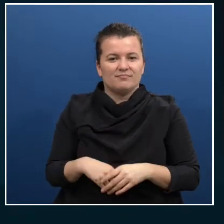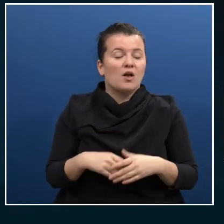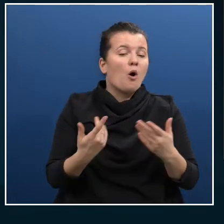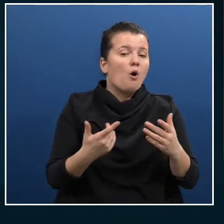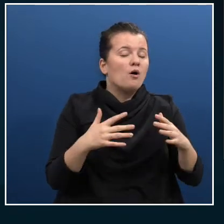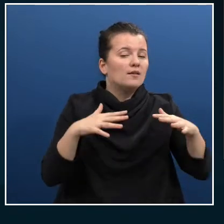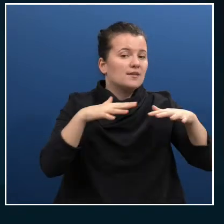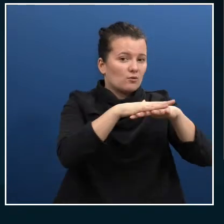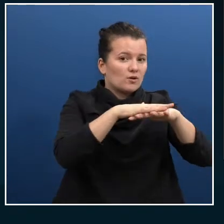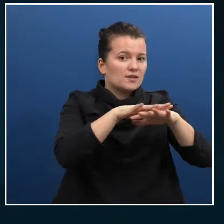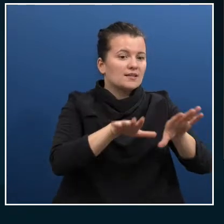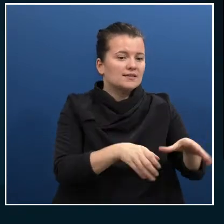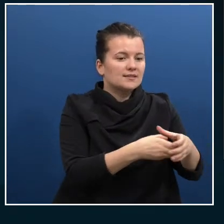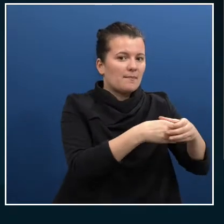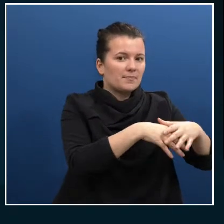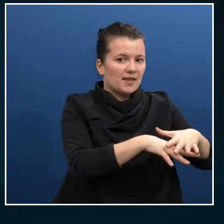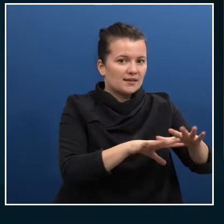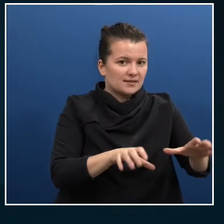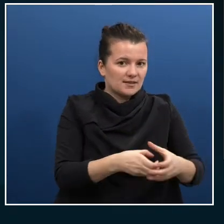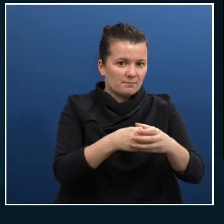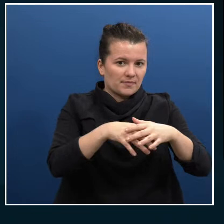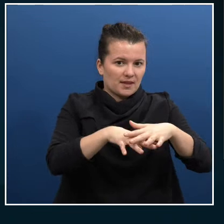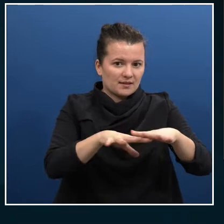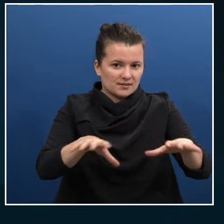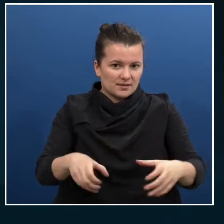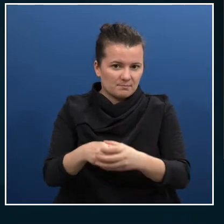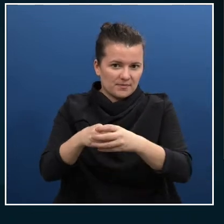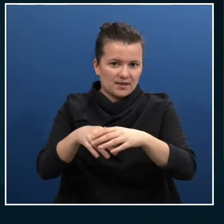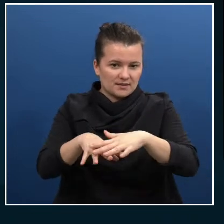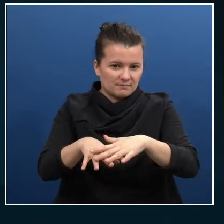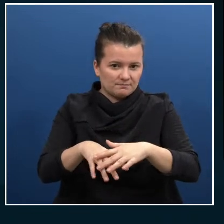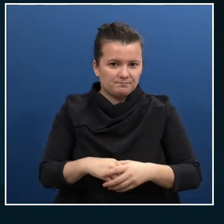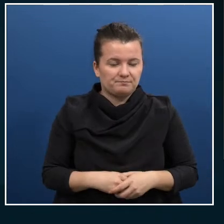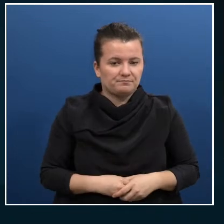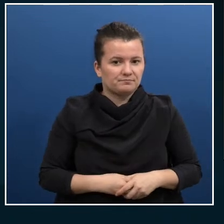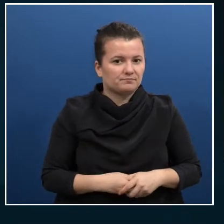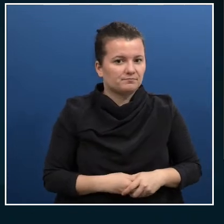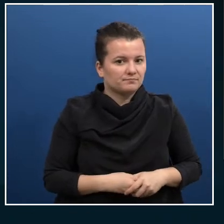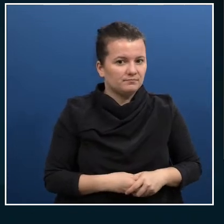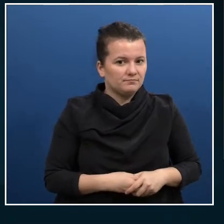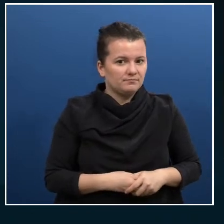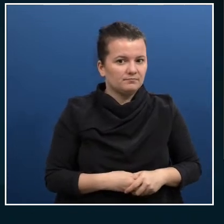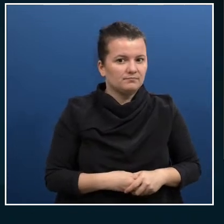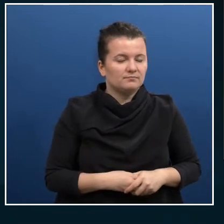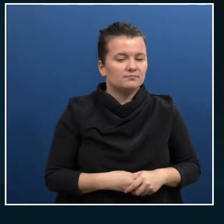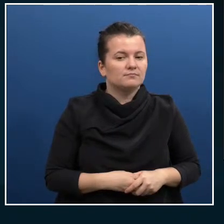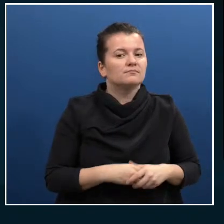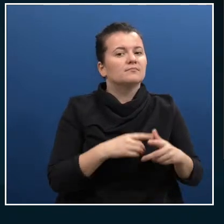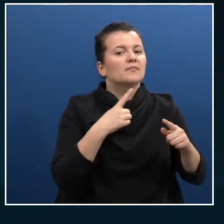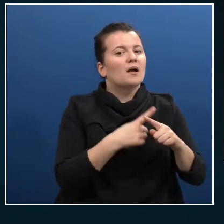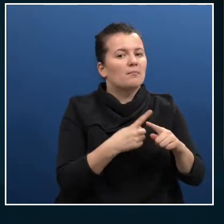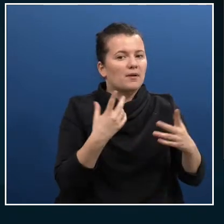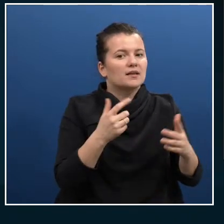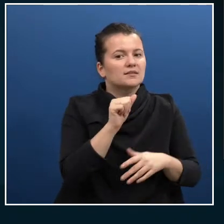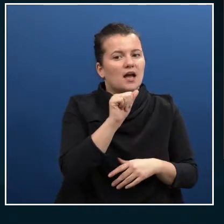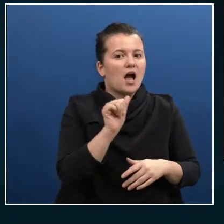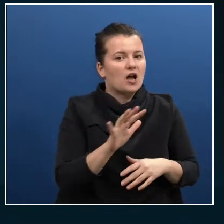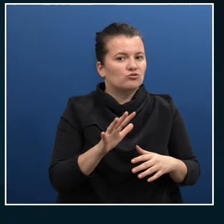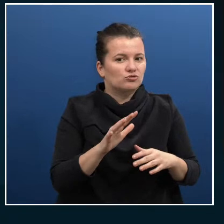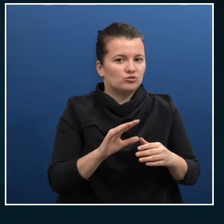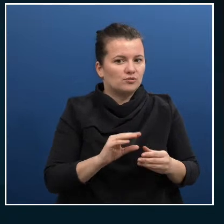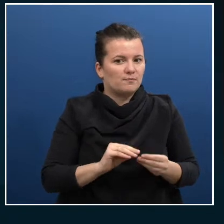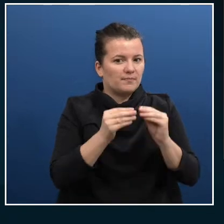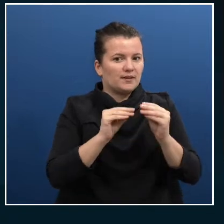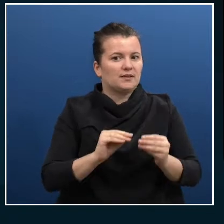and for my acceptance environment. And I have an entirely built Azure Image Builder process here as